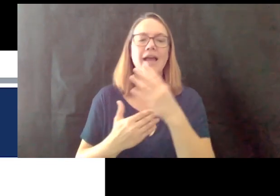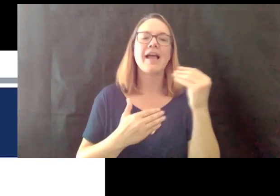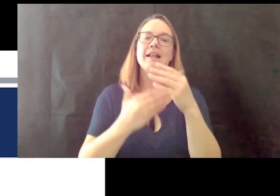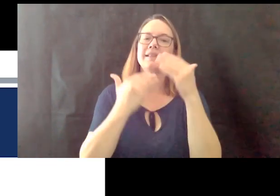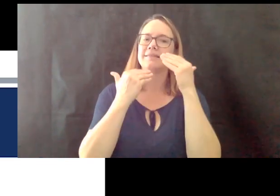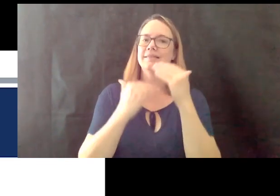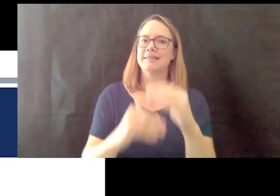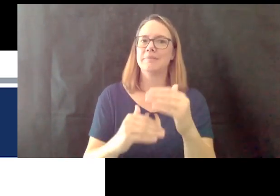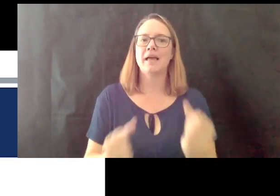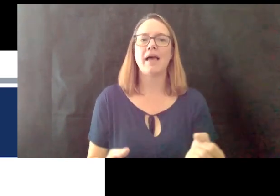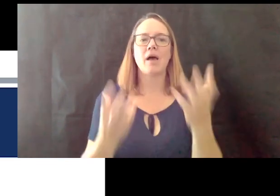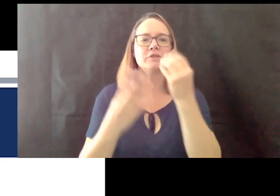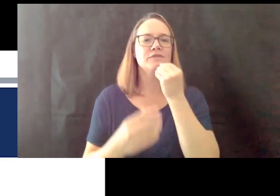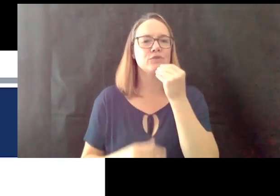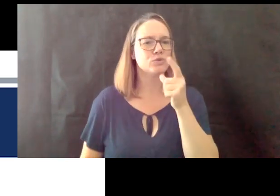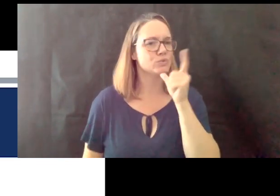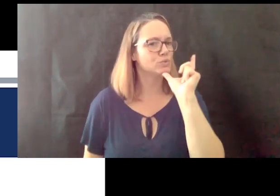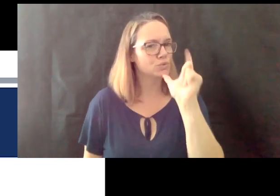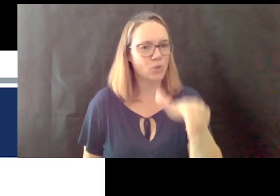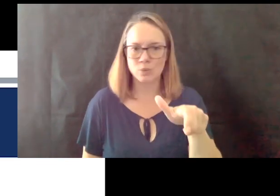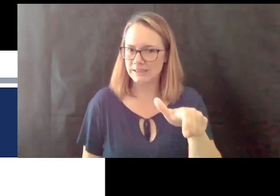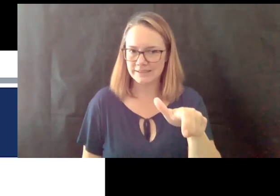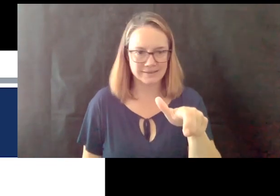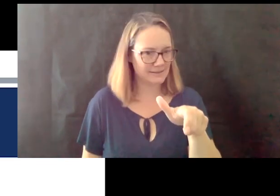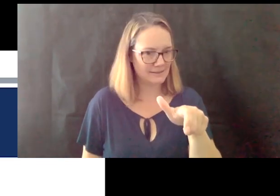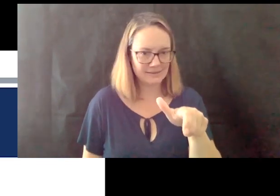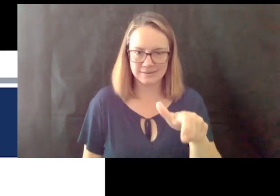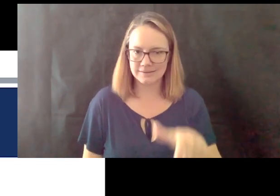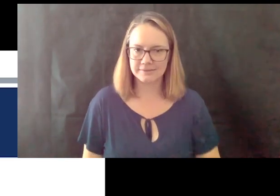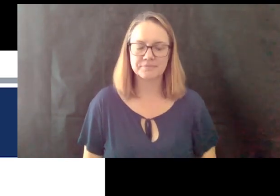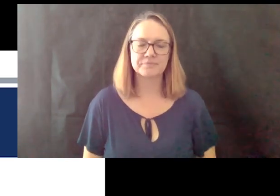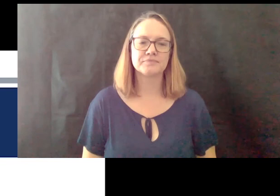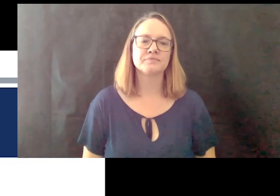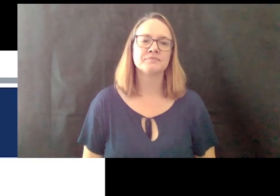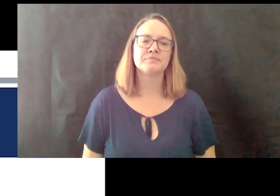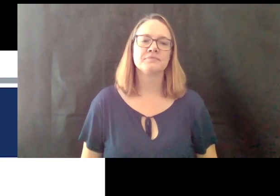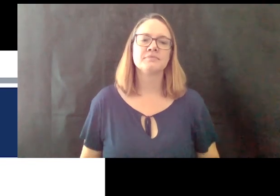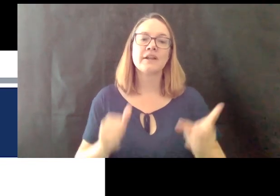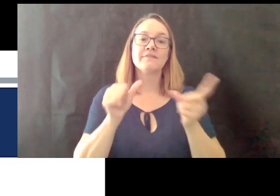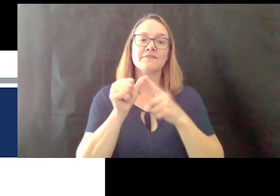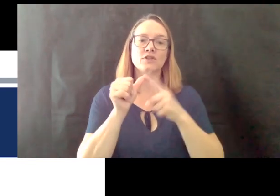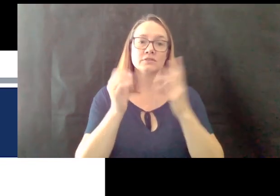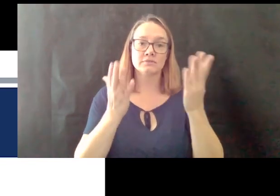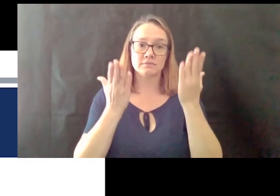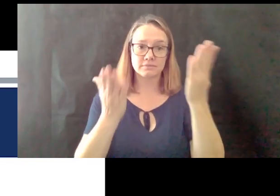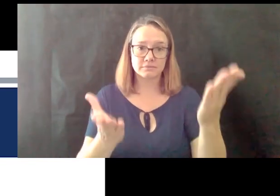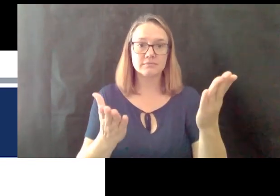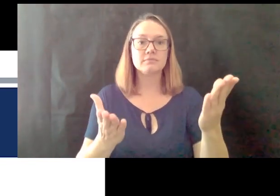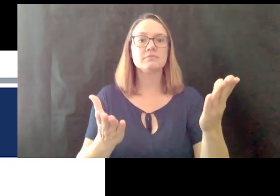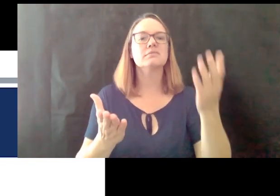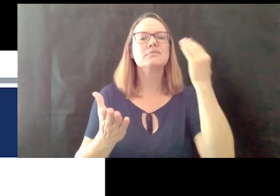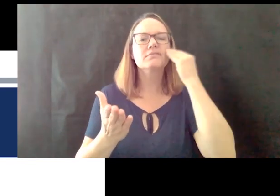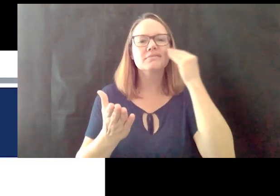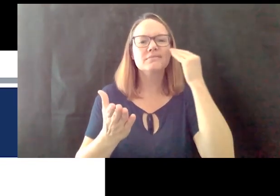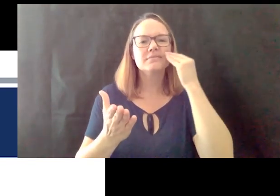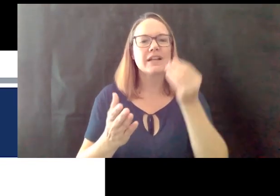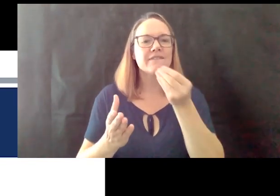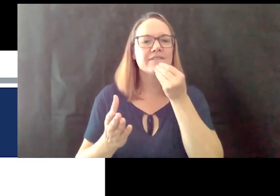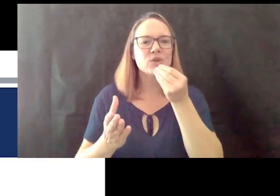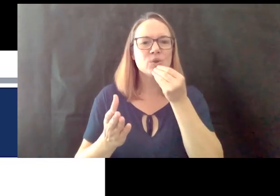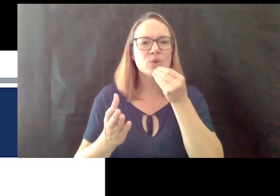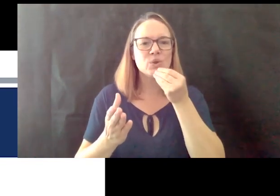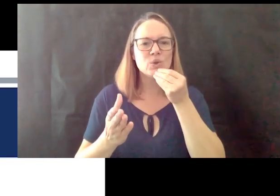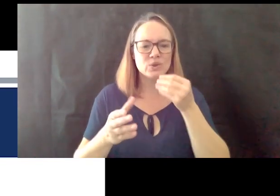and, you know, ultimately limit the amount of food that you don't need to purchase. So first suggestion is to